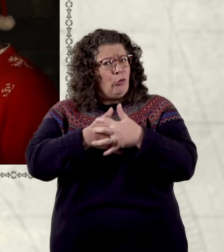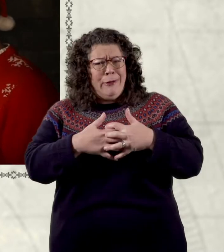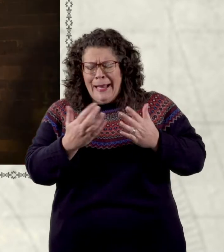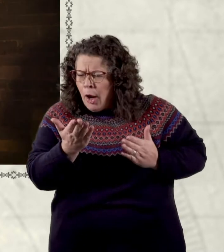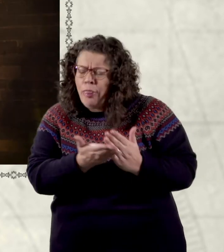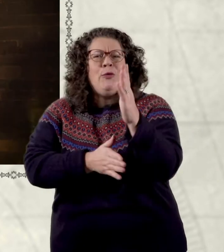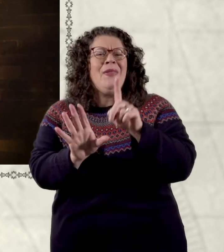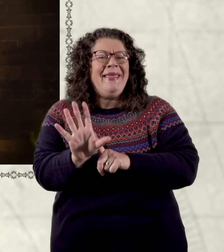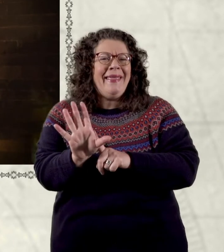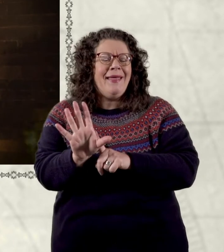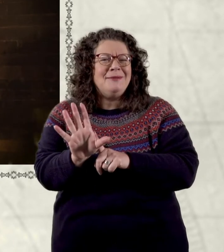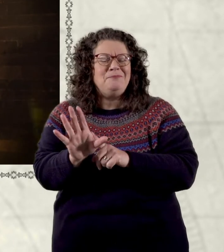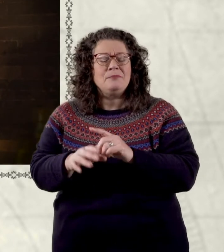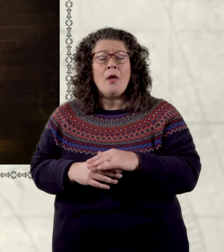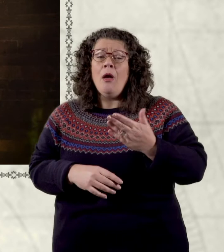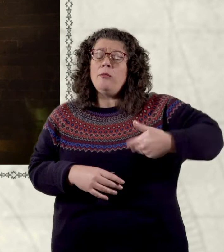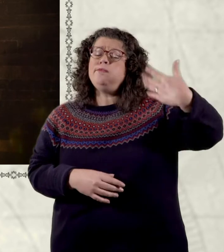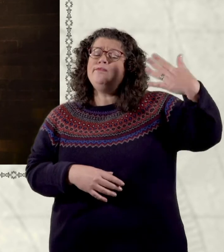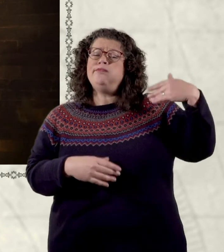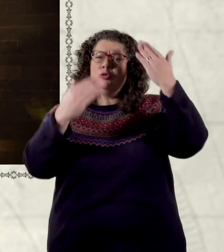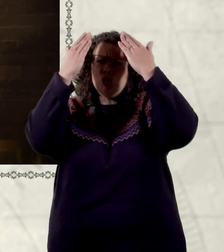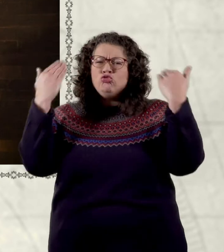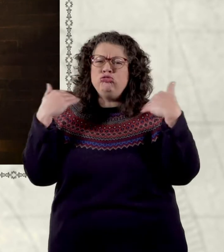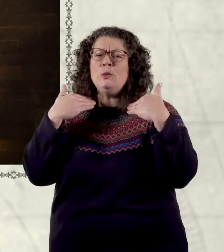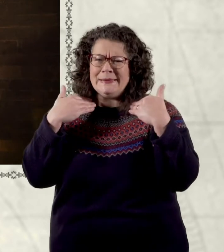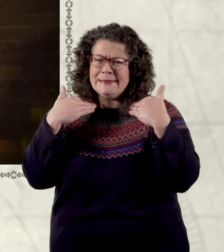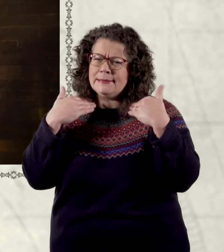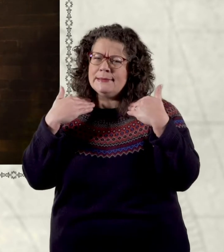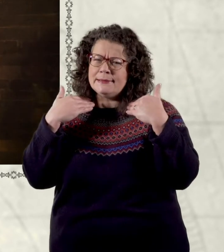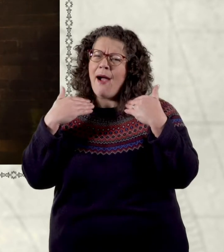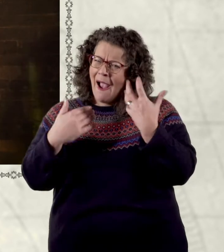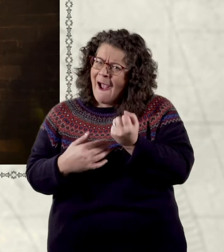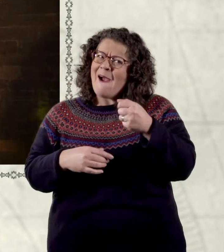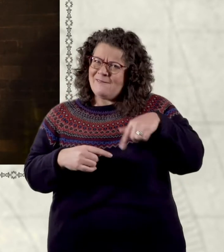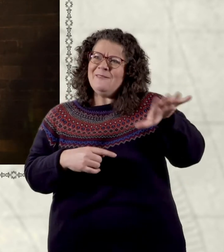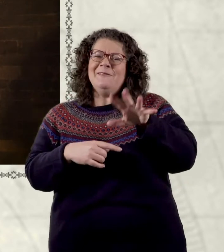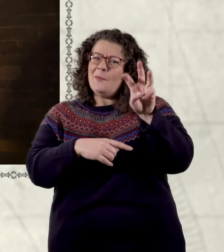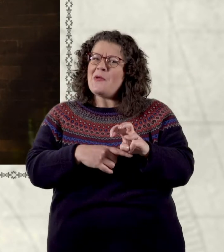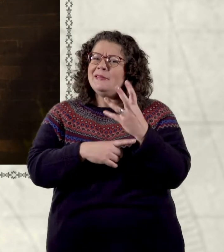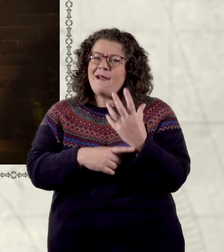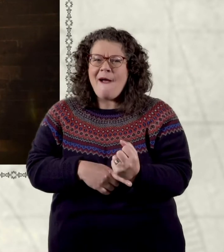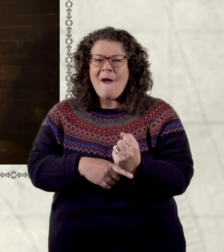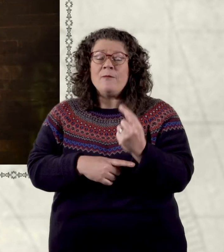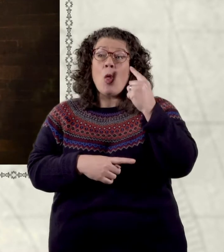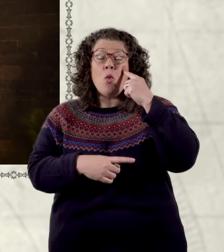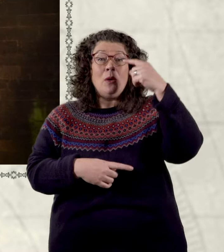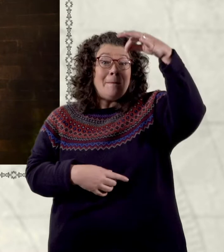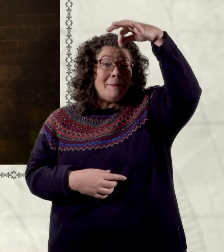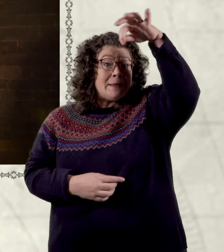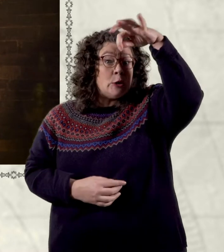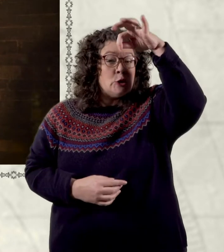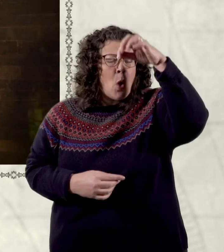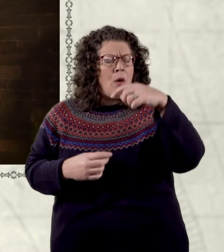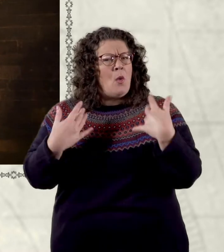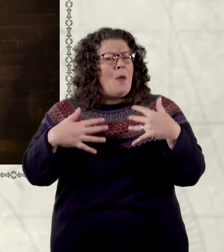year. Now, the ancient Druids, of which we had a fair few here in Wales, thought that